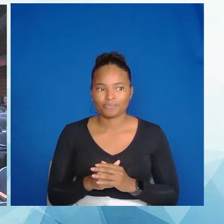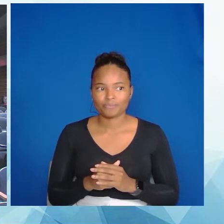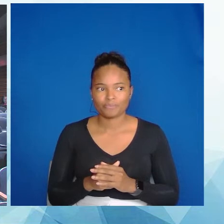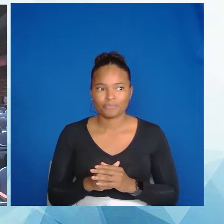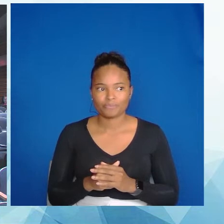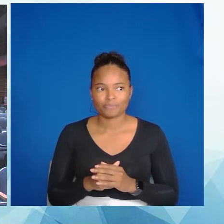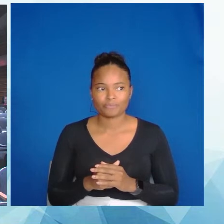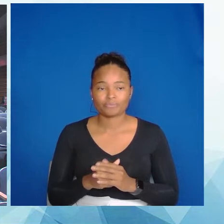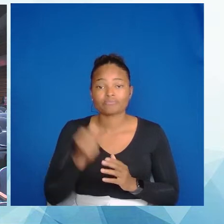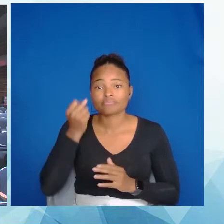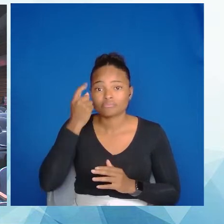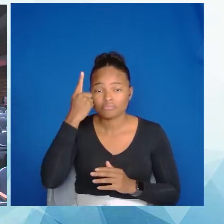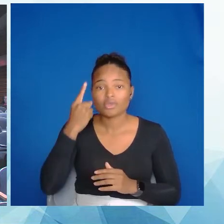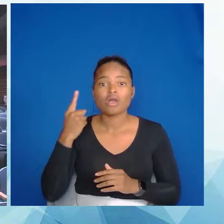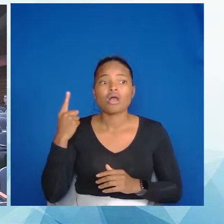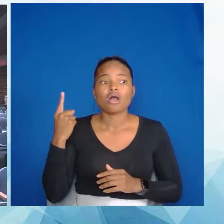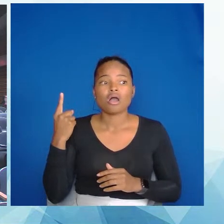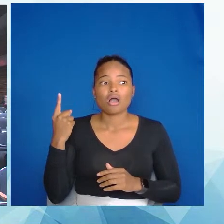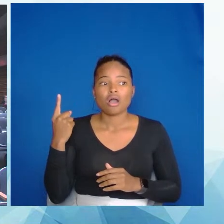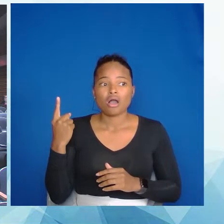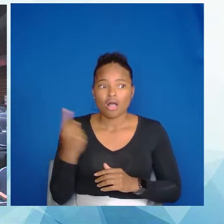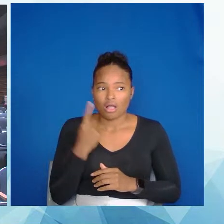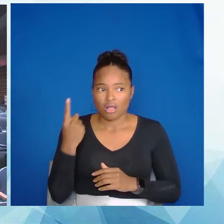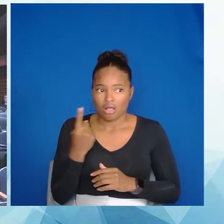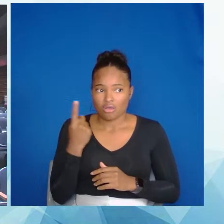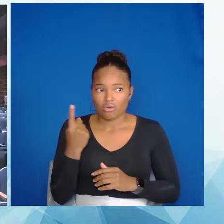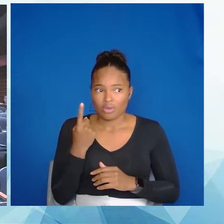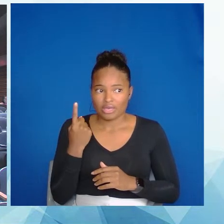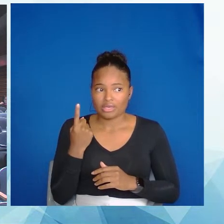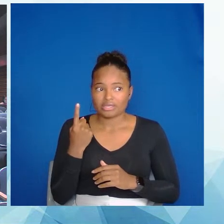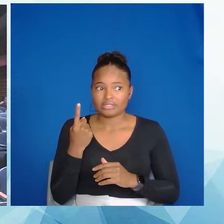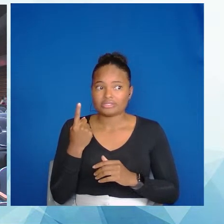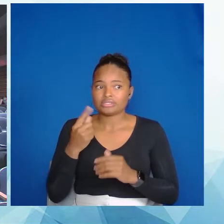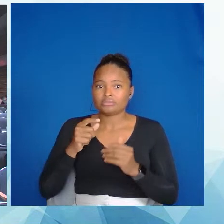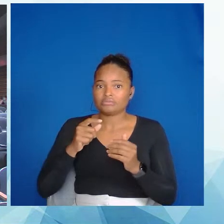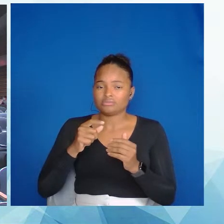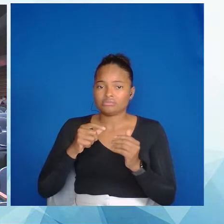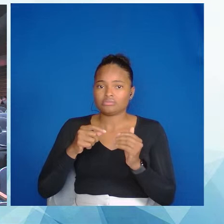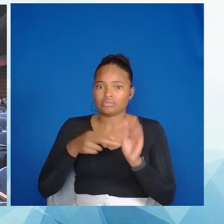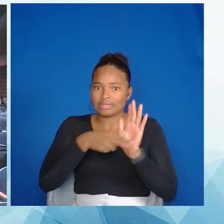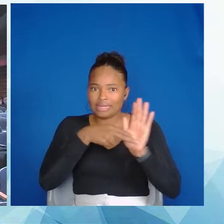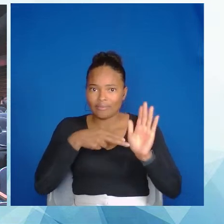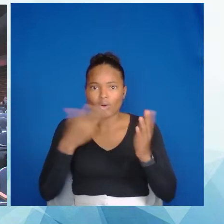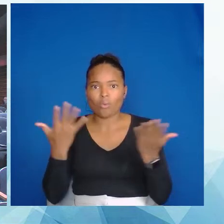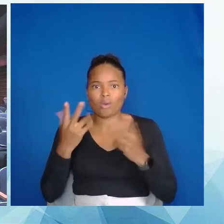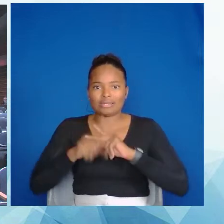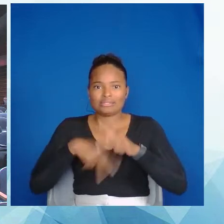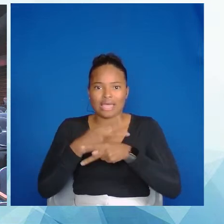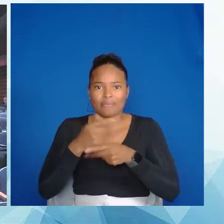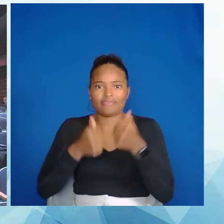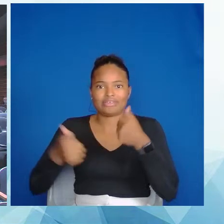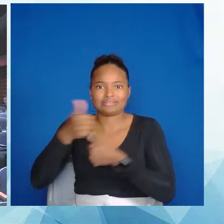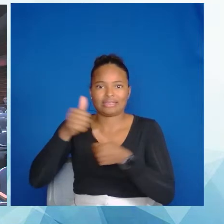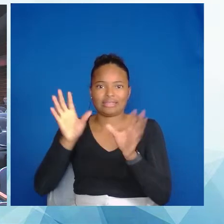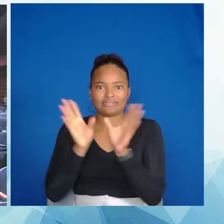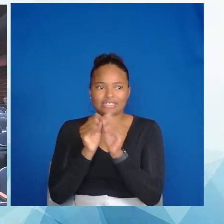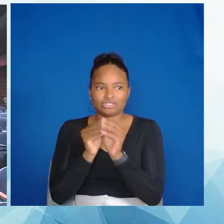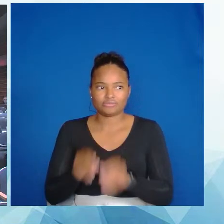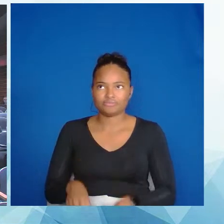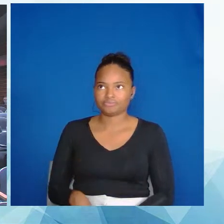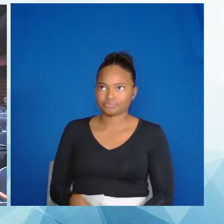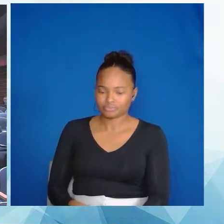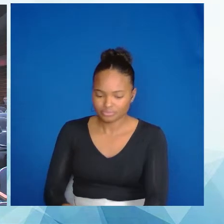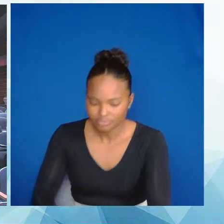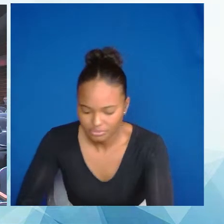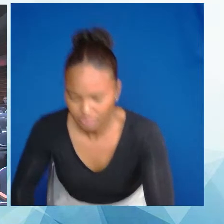But you always have to put in for the other types of executive sessions. I